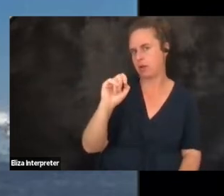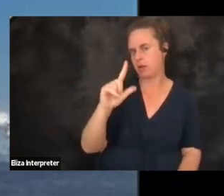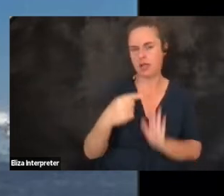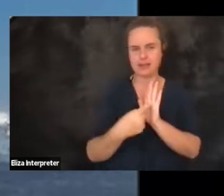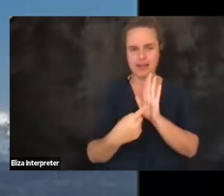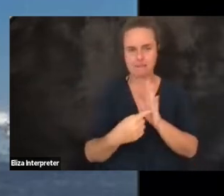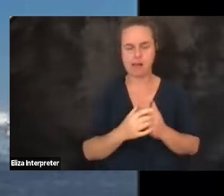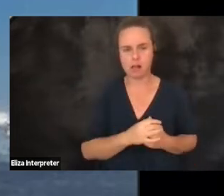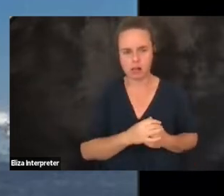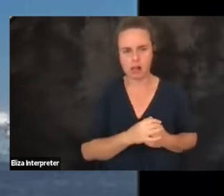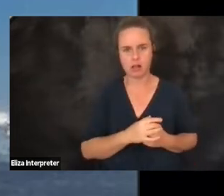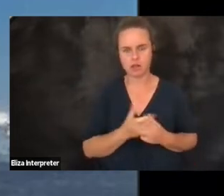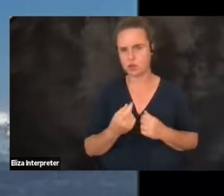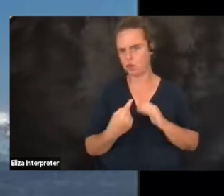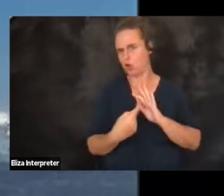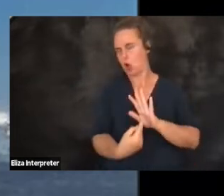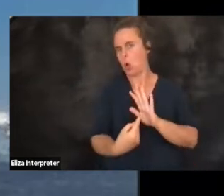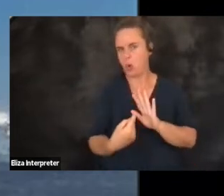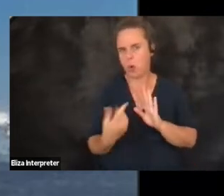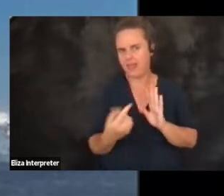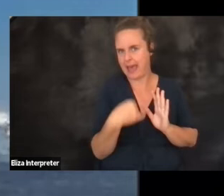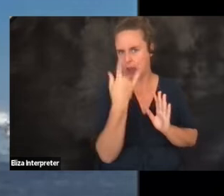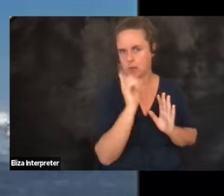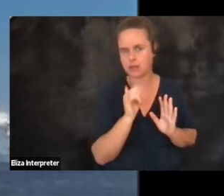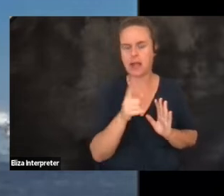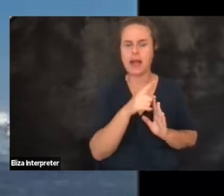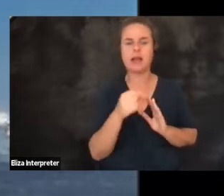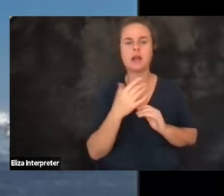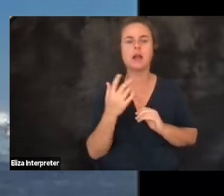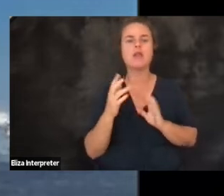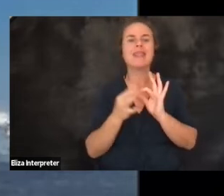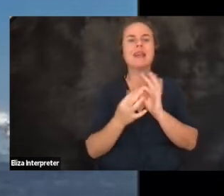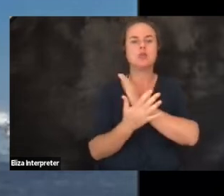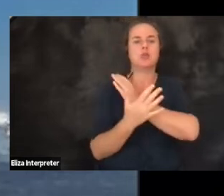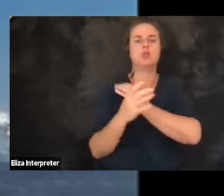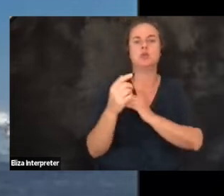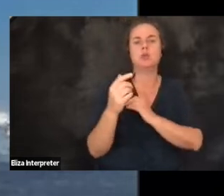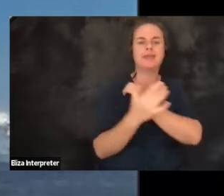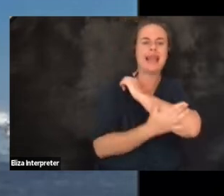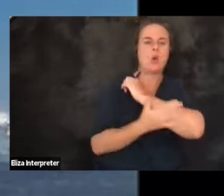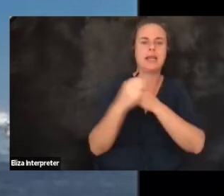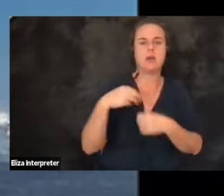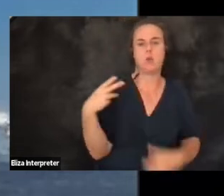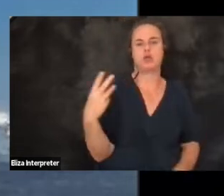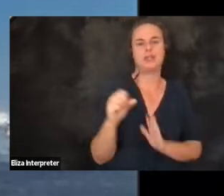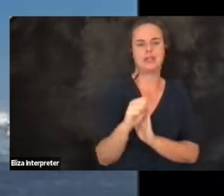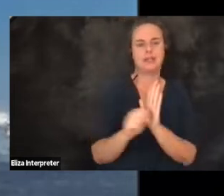talk about is called Greater Pearce County, Washington. And as